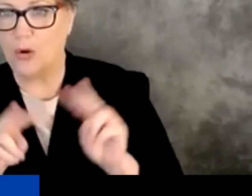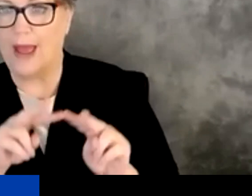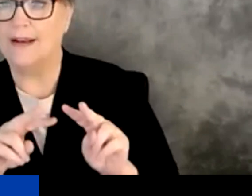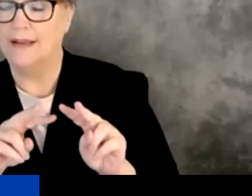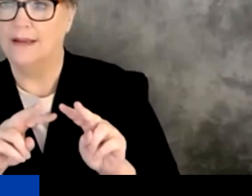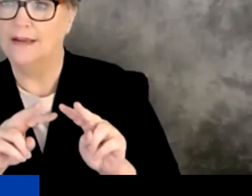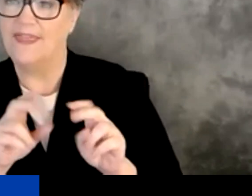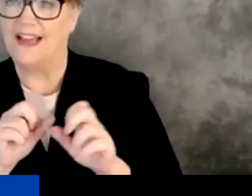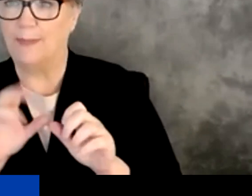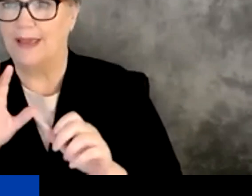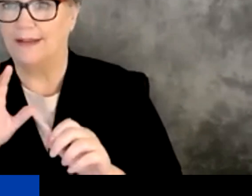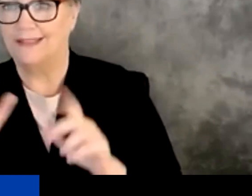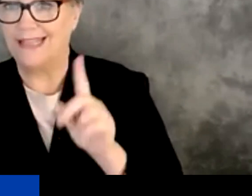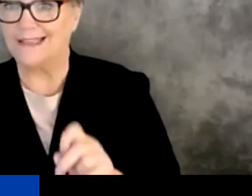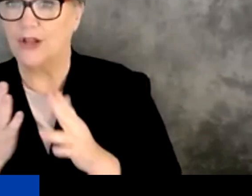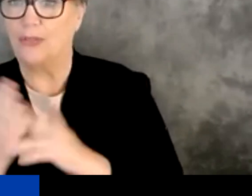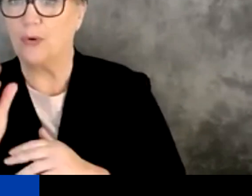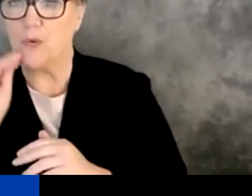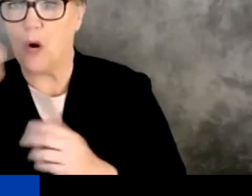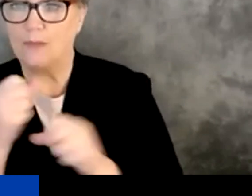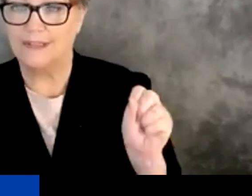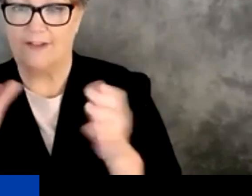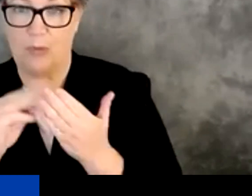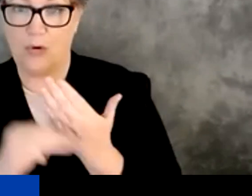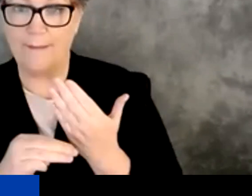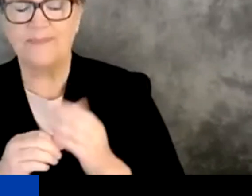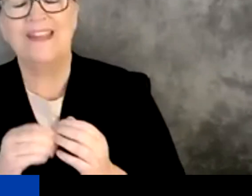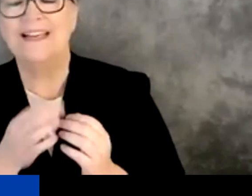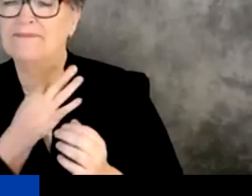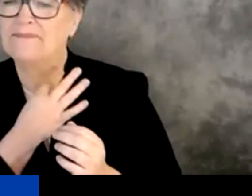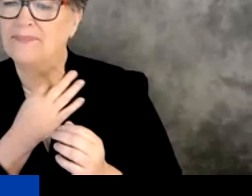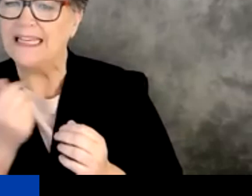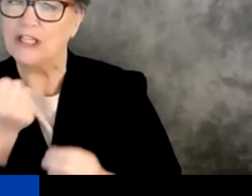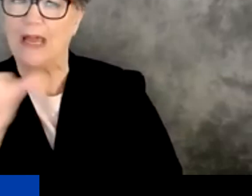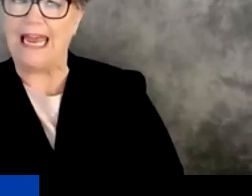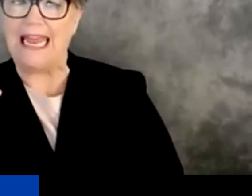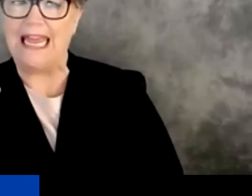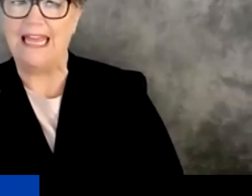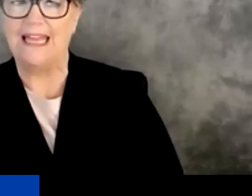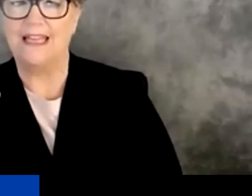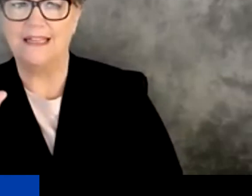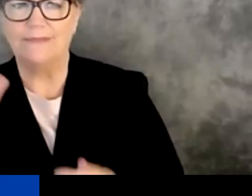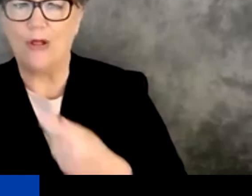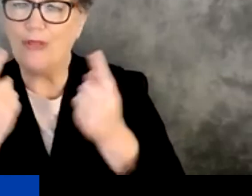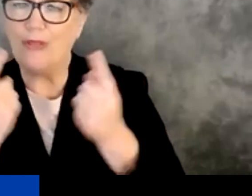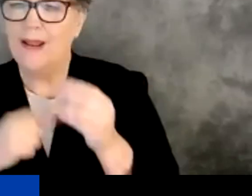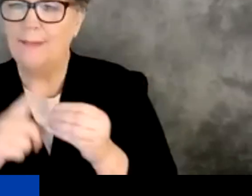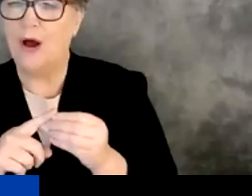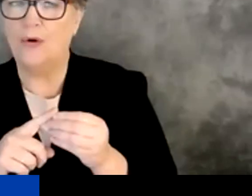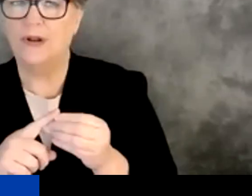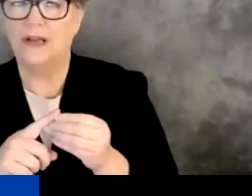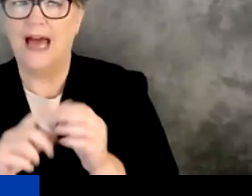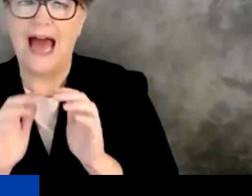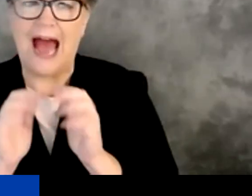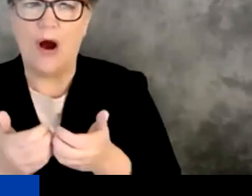been piloted through the HomeSafe program. I'm wondering if there's any thought as to how we